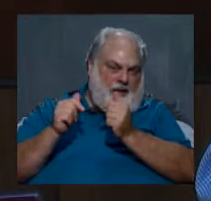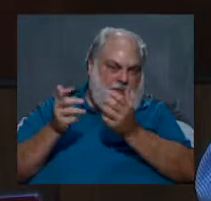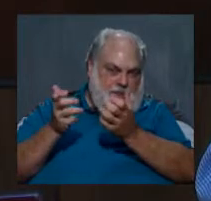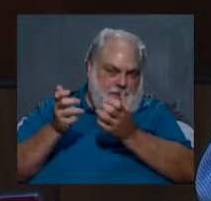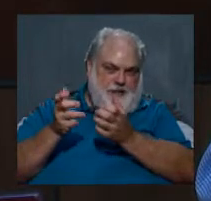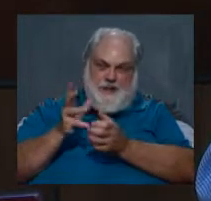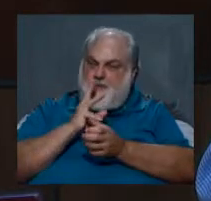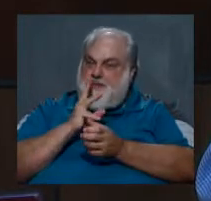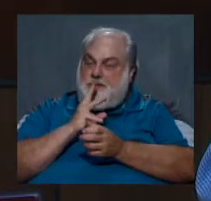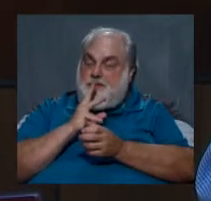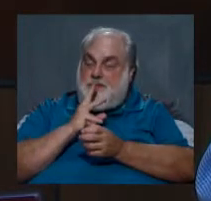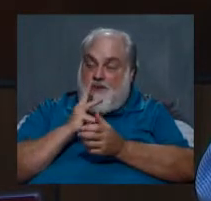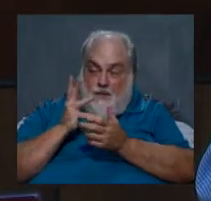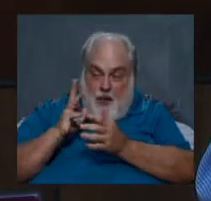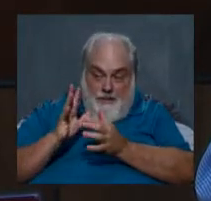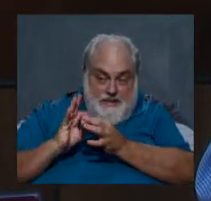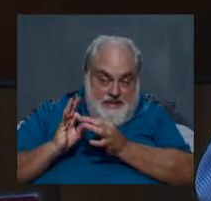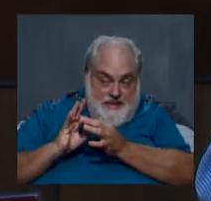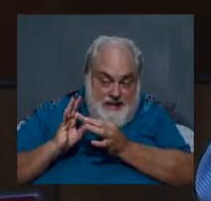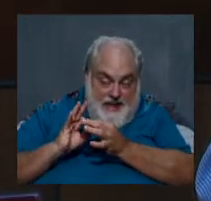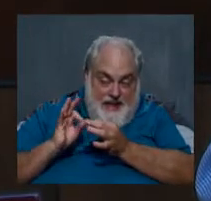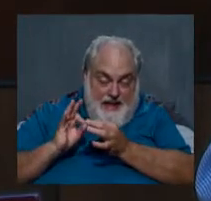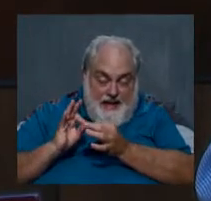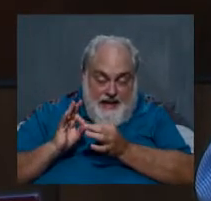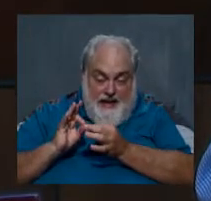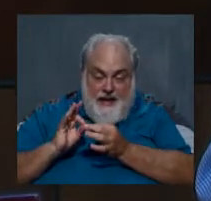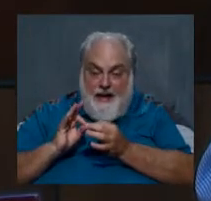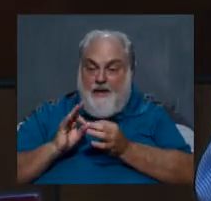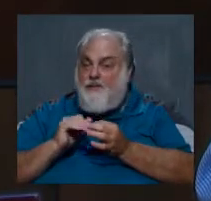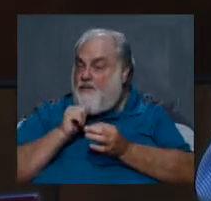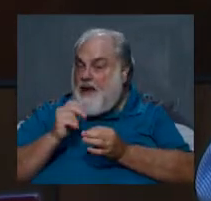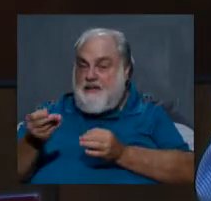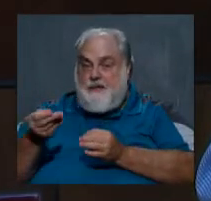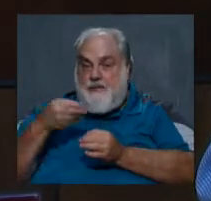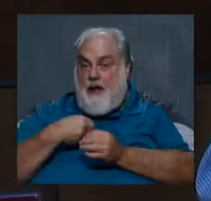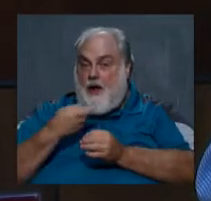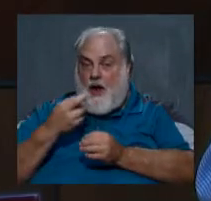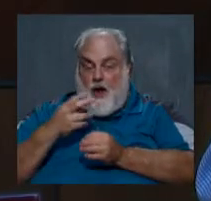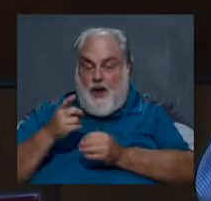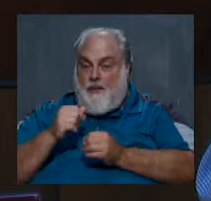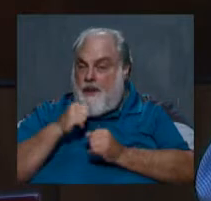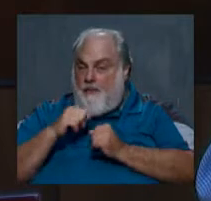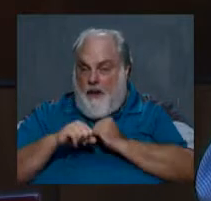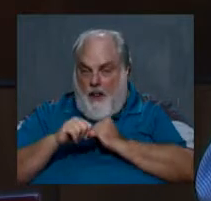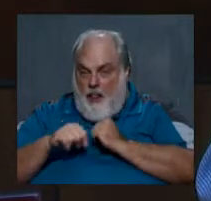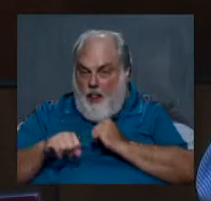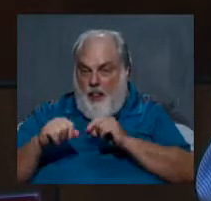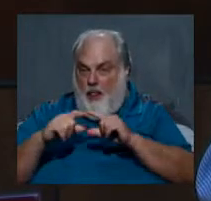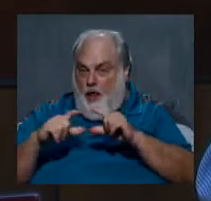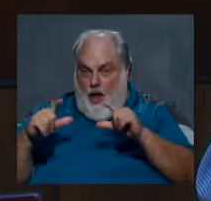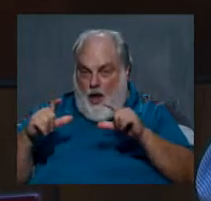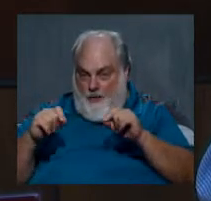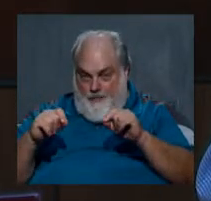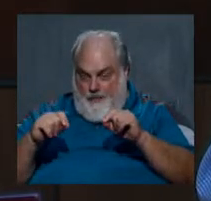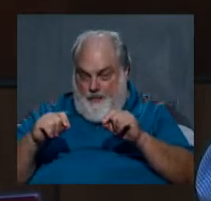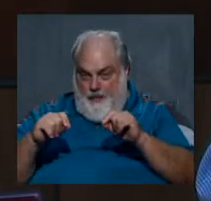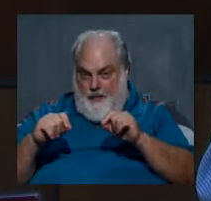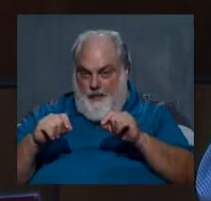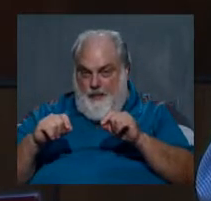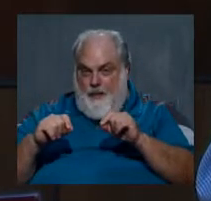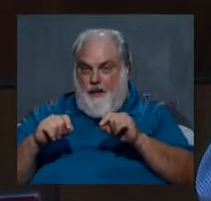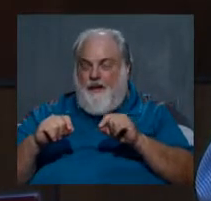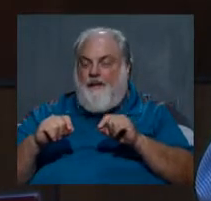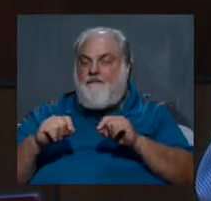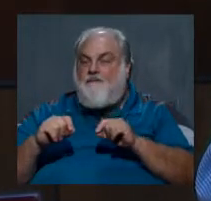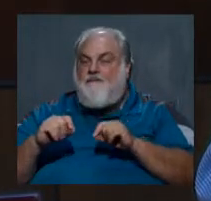it's things have been said for you. If you hadn't submitted a card, I'm not going to call on you. This is not going to be a